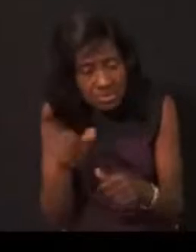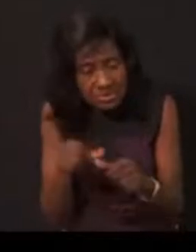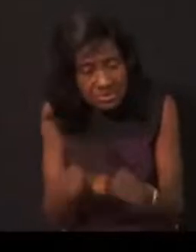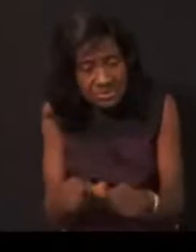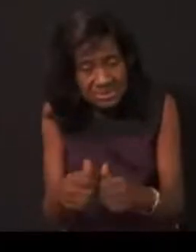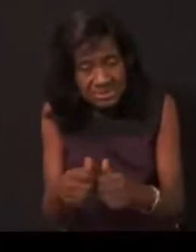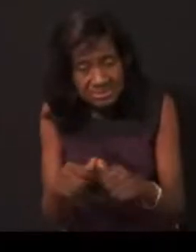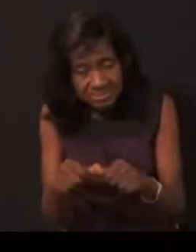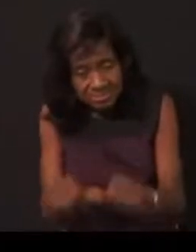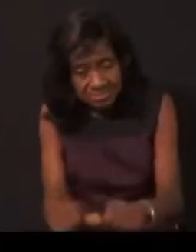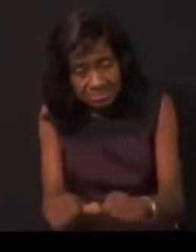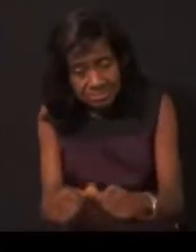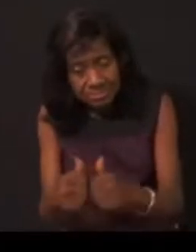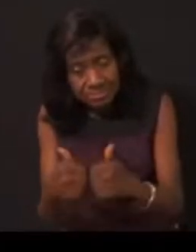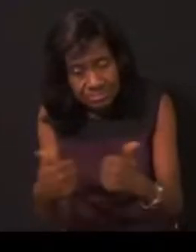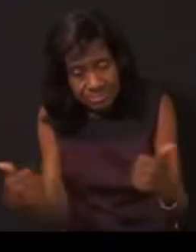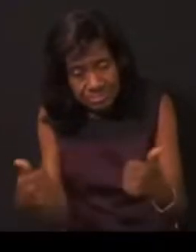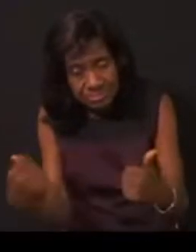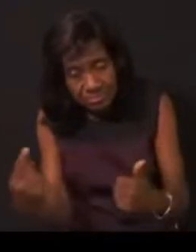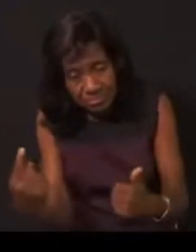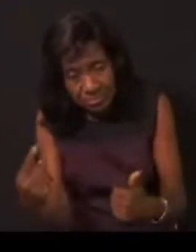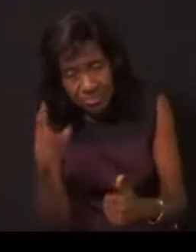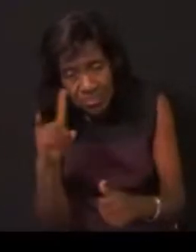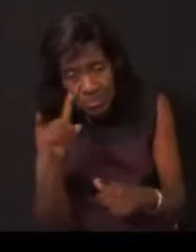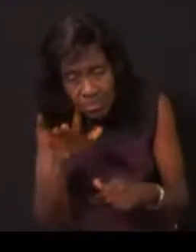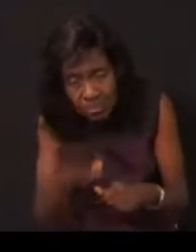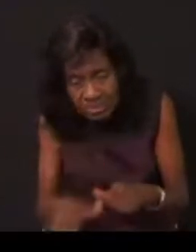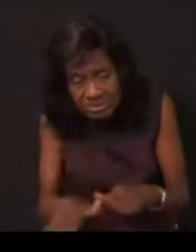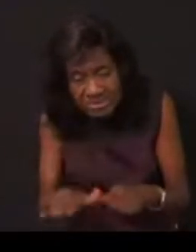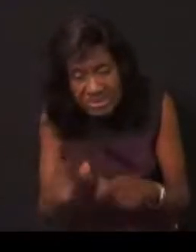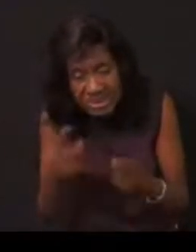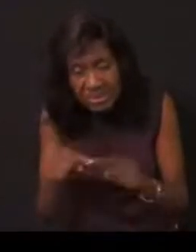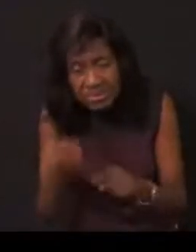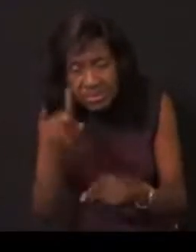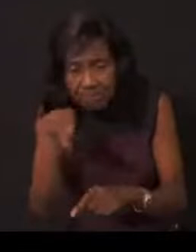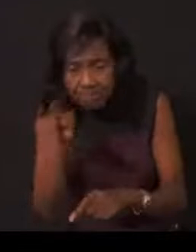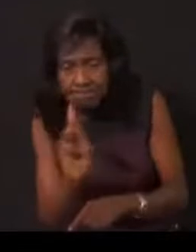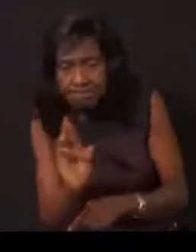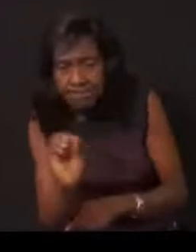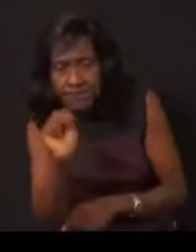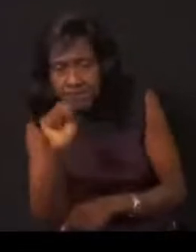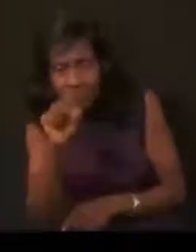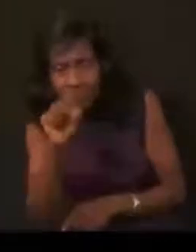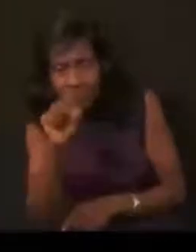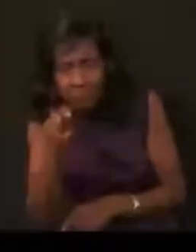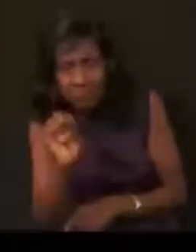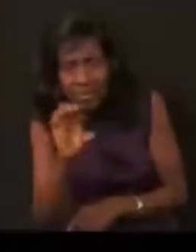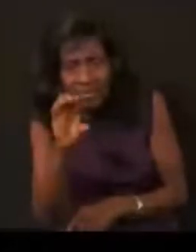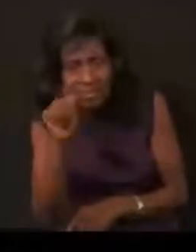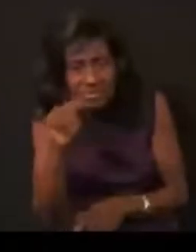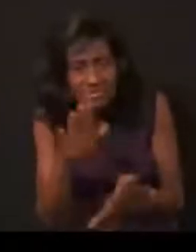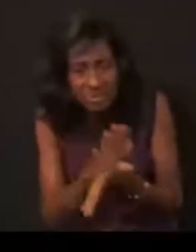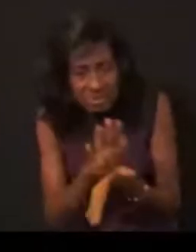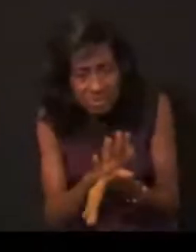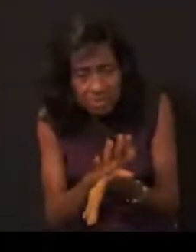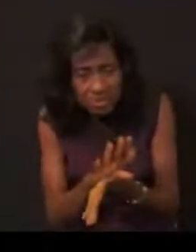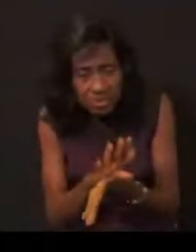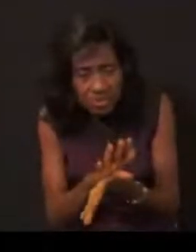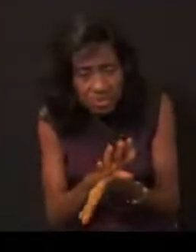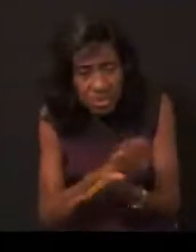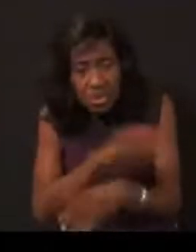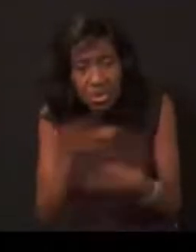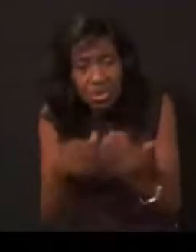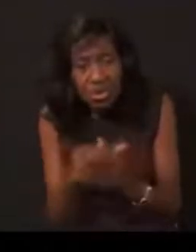one child was at a prospect school. The rest of the family members are all